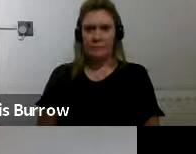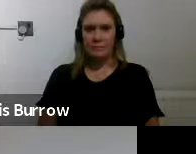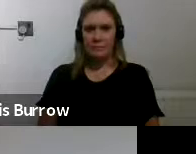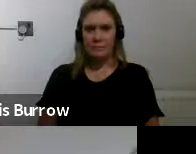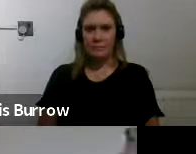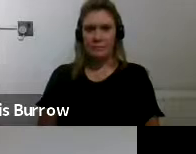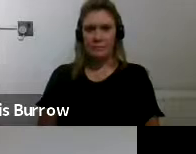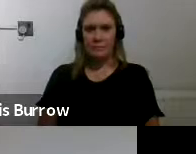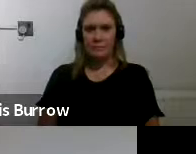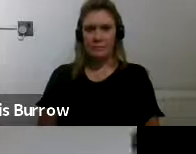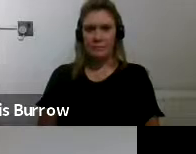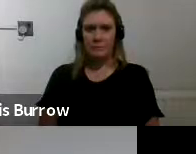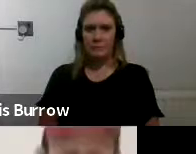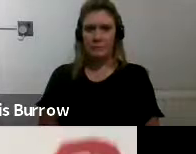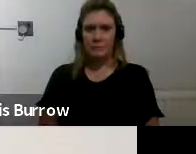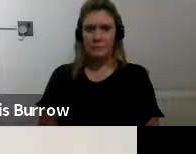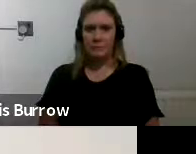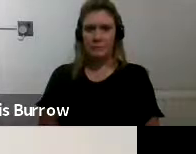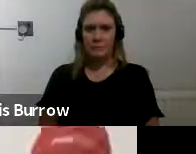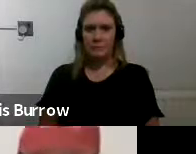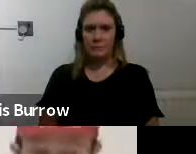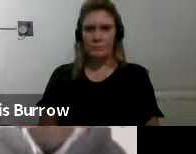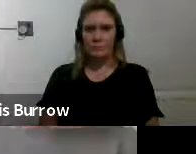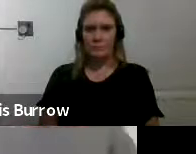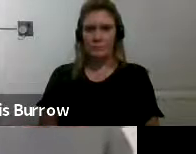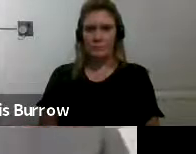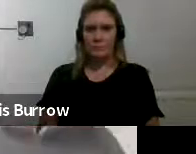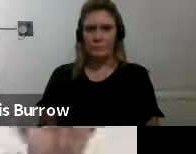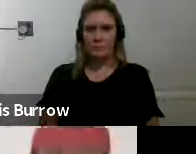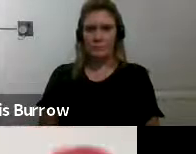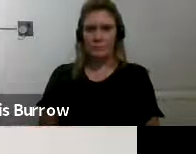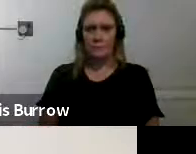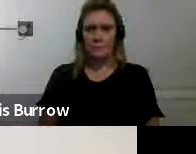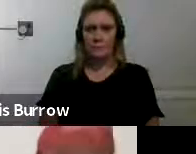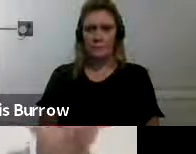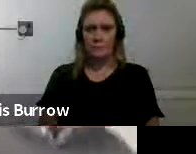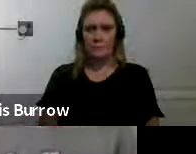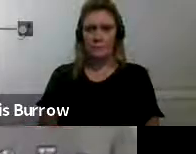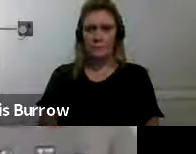La rosa con el clavel, mi vida